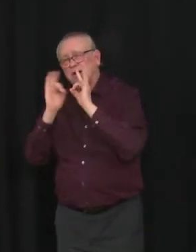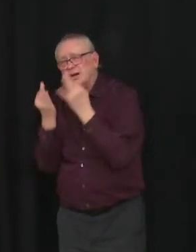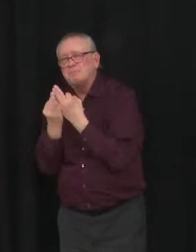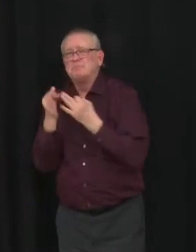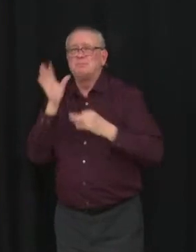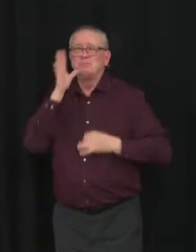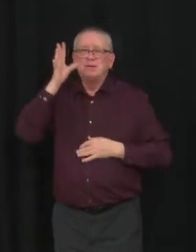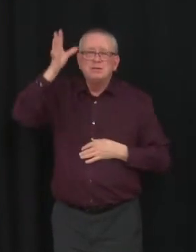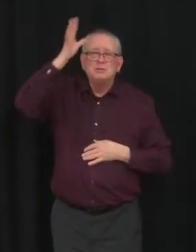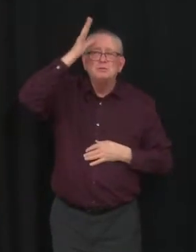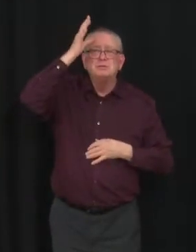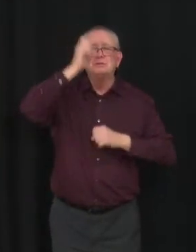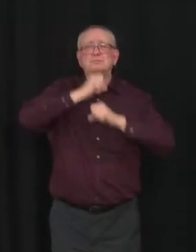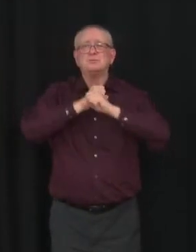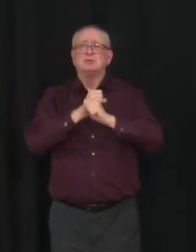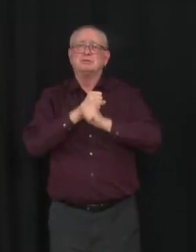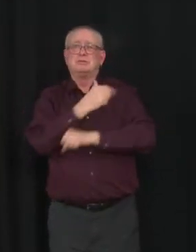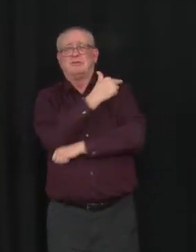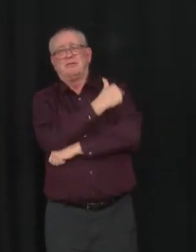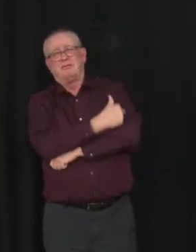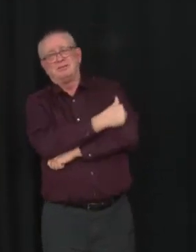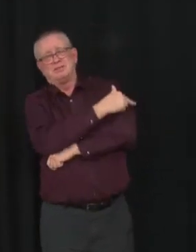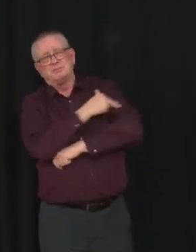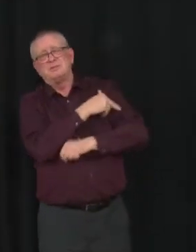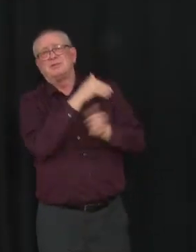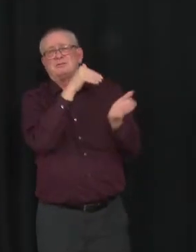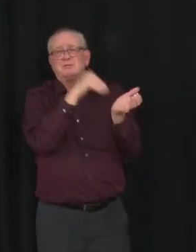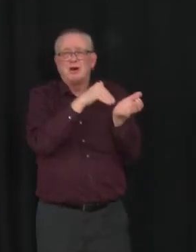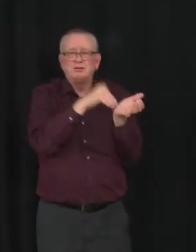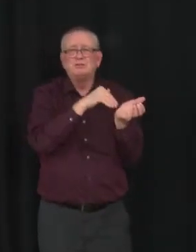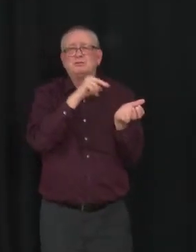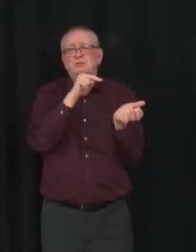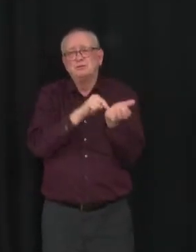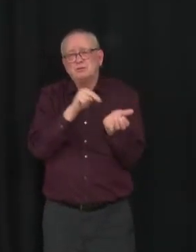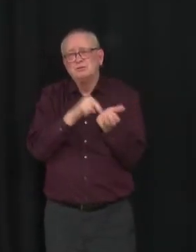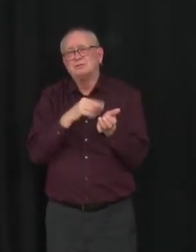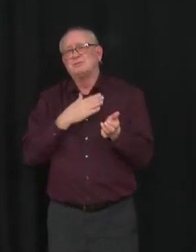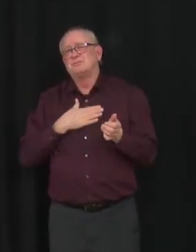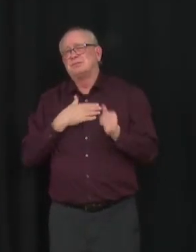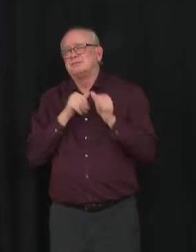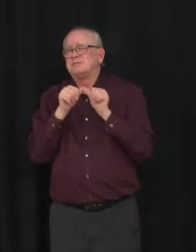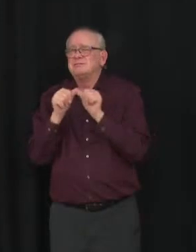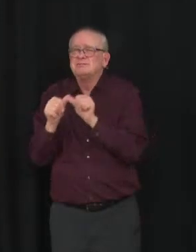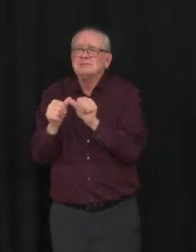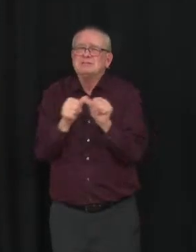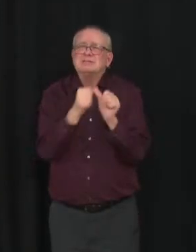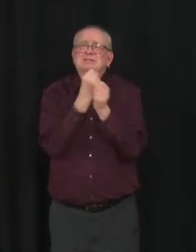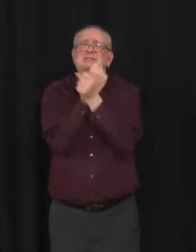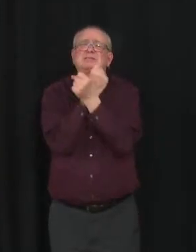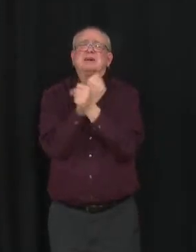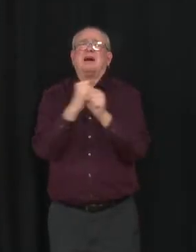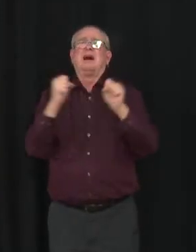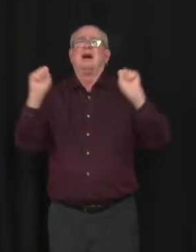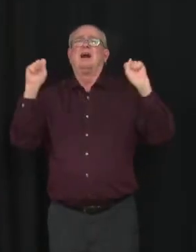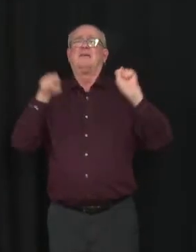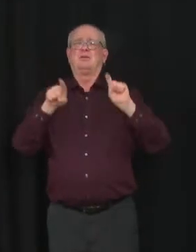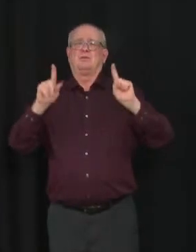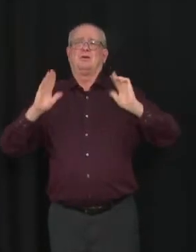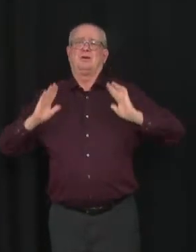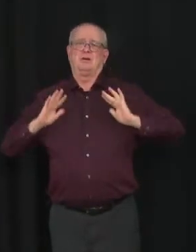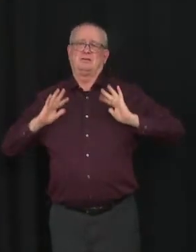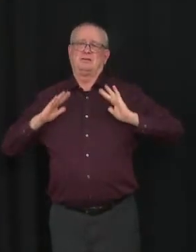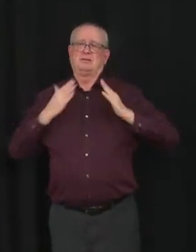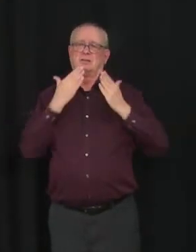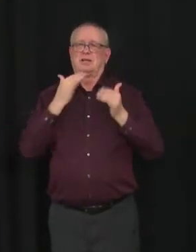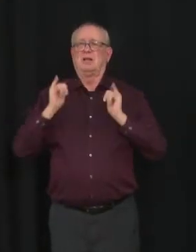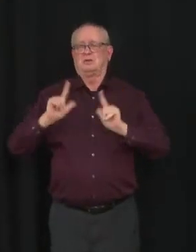I encourage you to continue to do your part to keep yourself and everyone you love safe this holiday season. Thank you, and Dr. Hinshaw